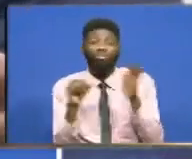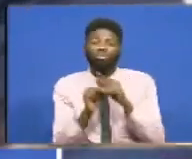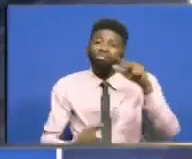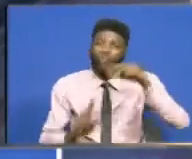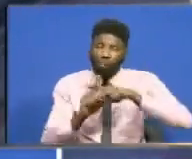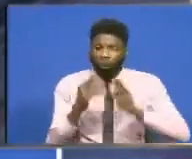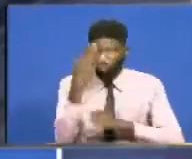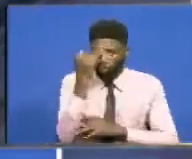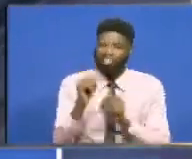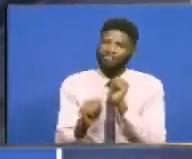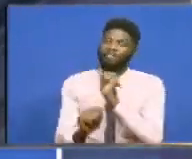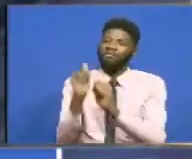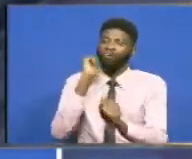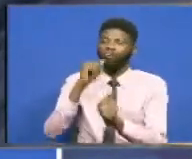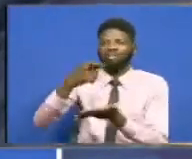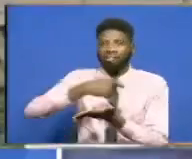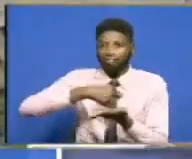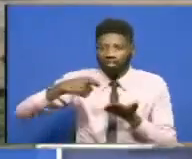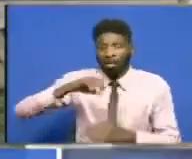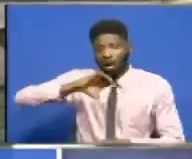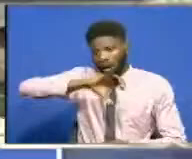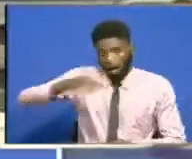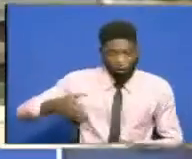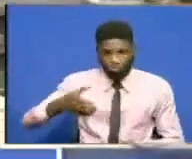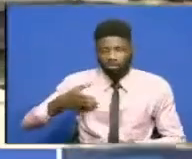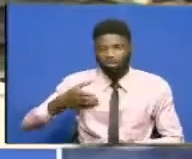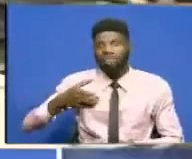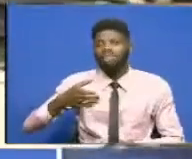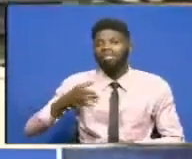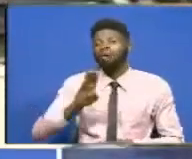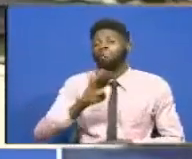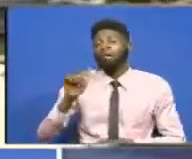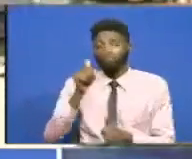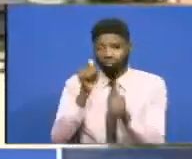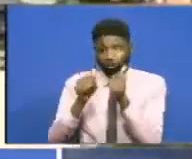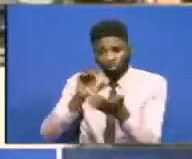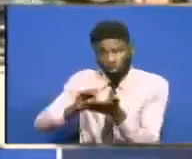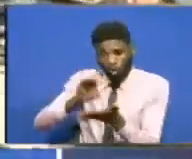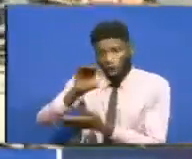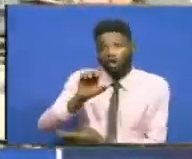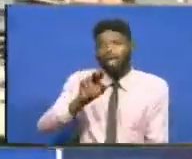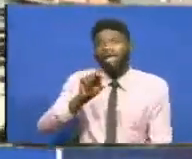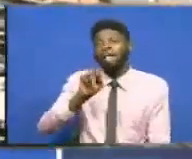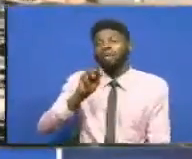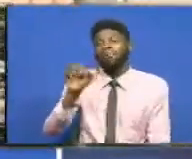to sign the county's appropriation bill that allocated the Nairobi Metropolitan Service